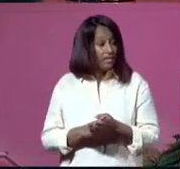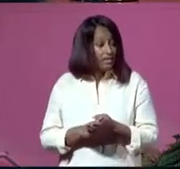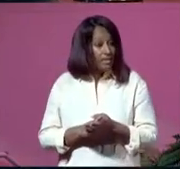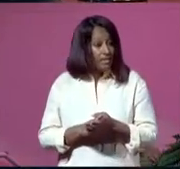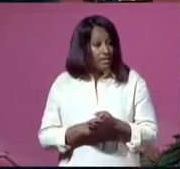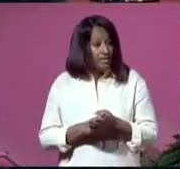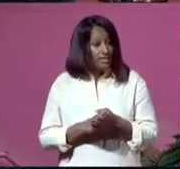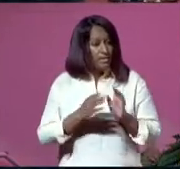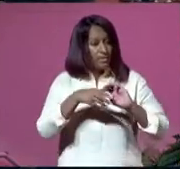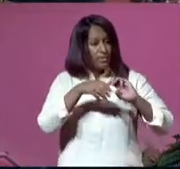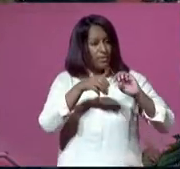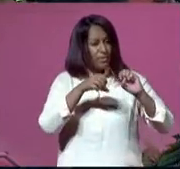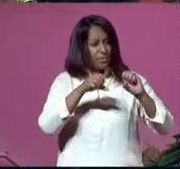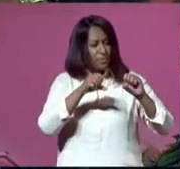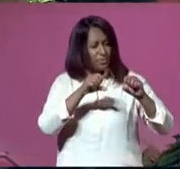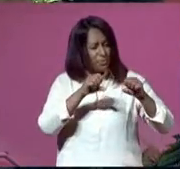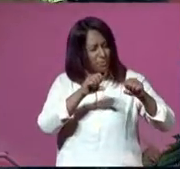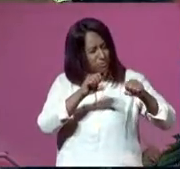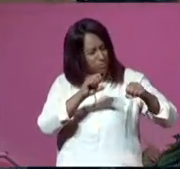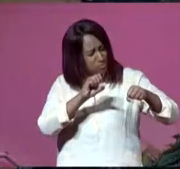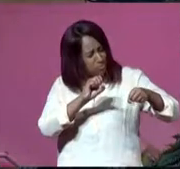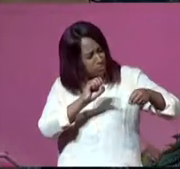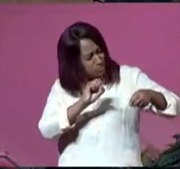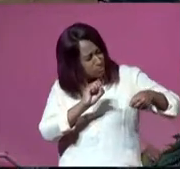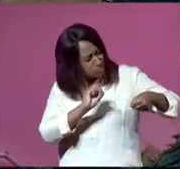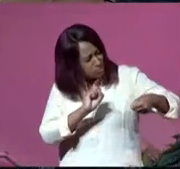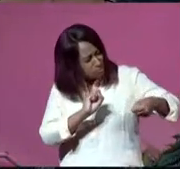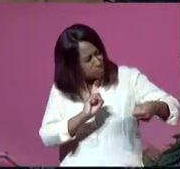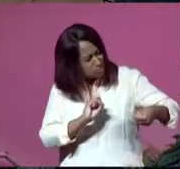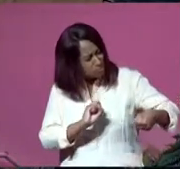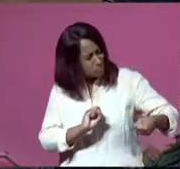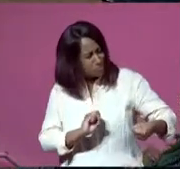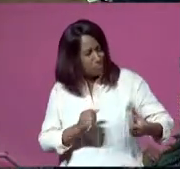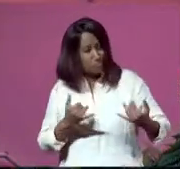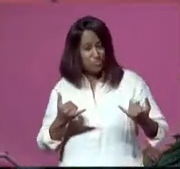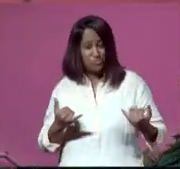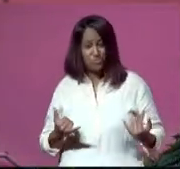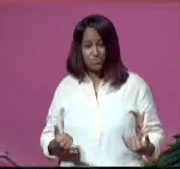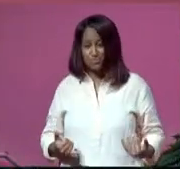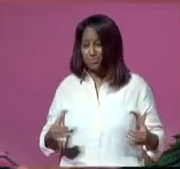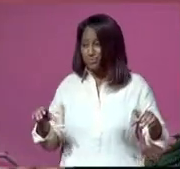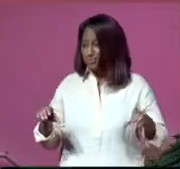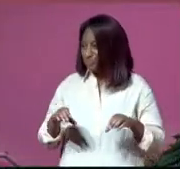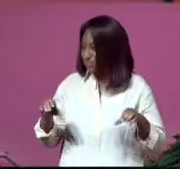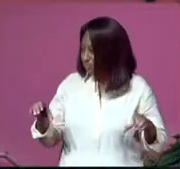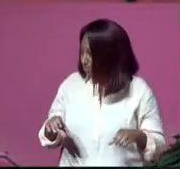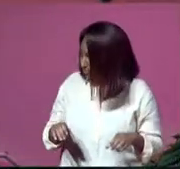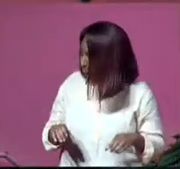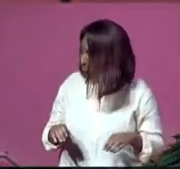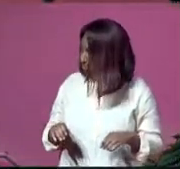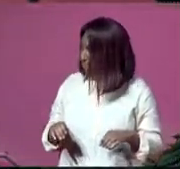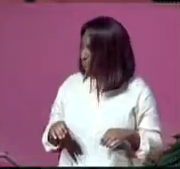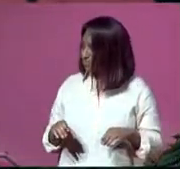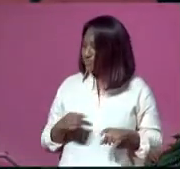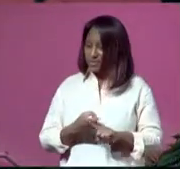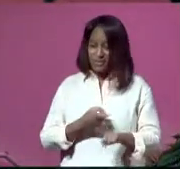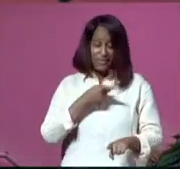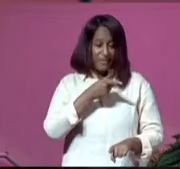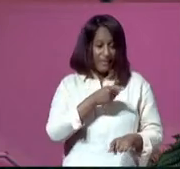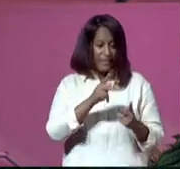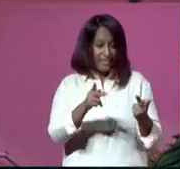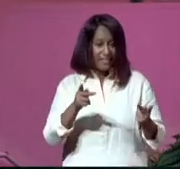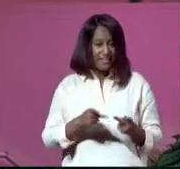has been broken so long that broken has become normal for them. They're scared to be healed because